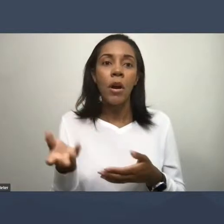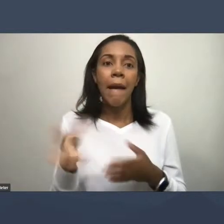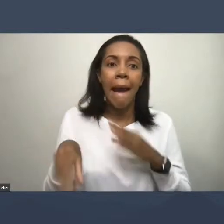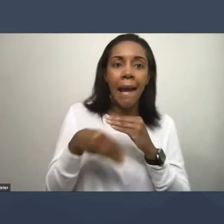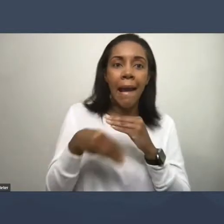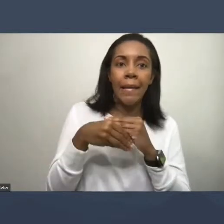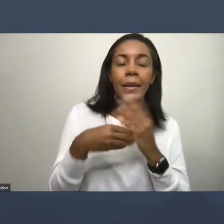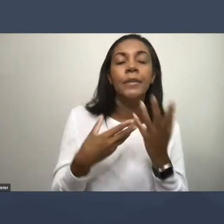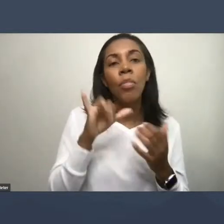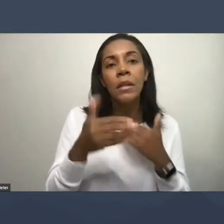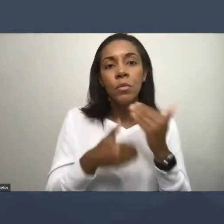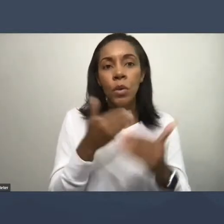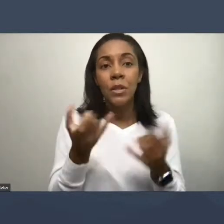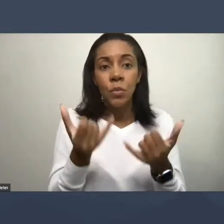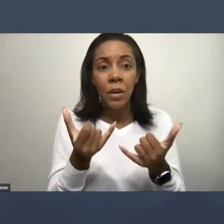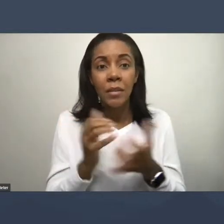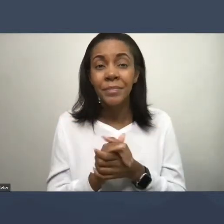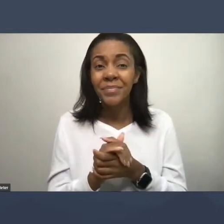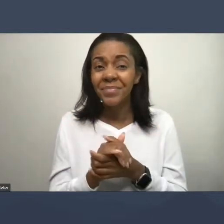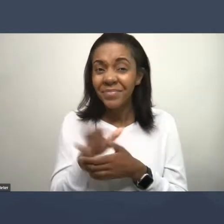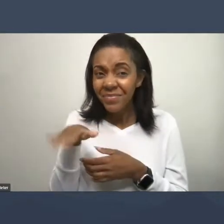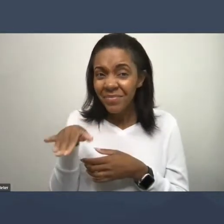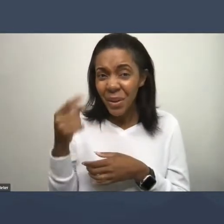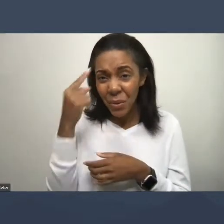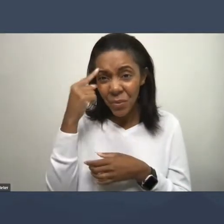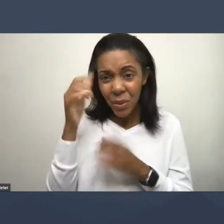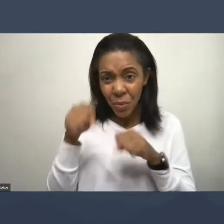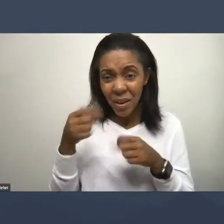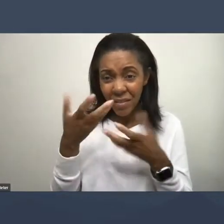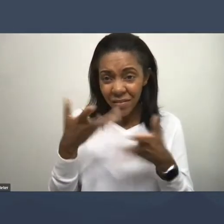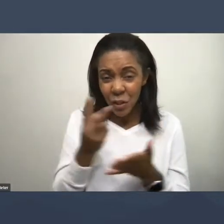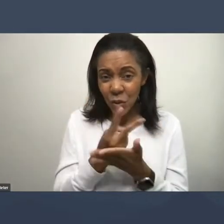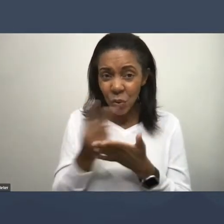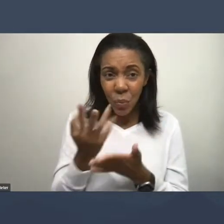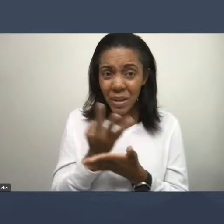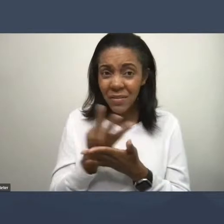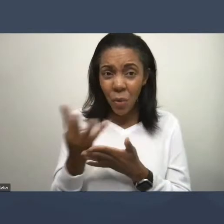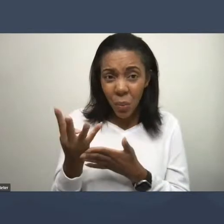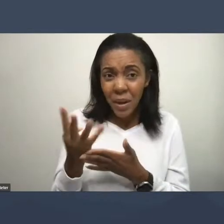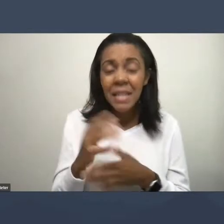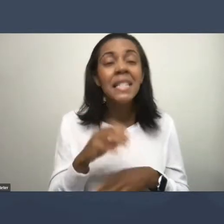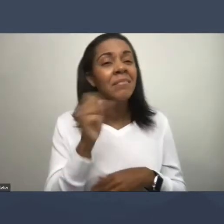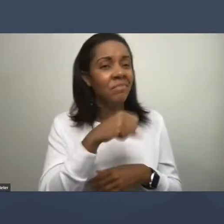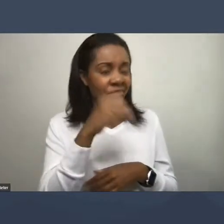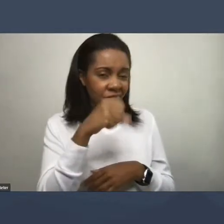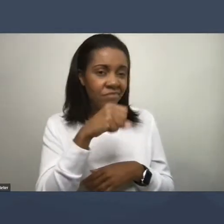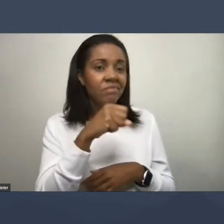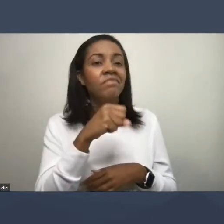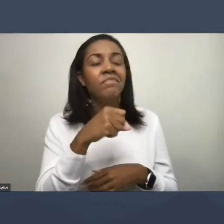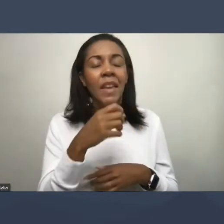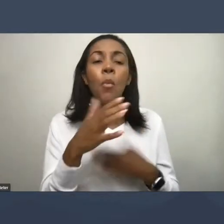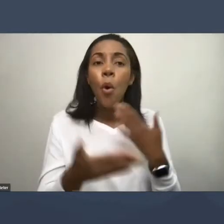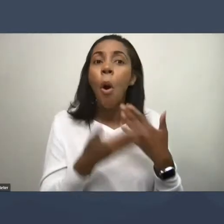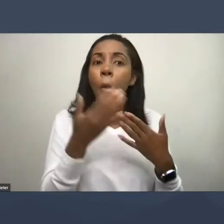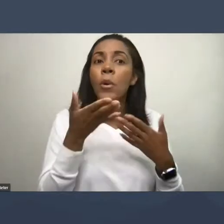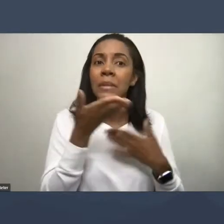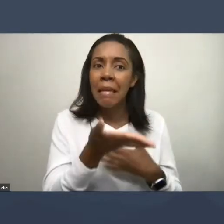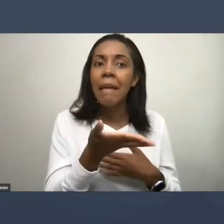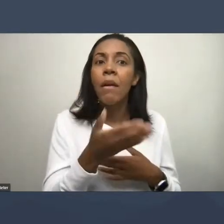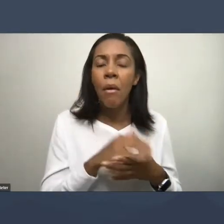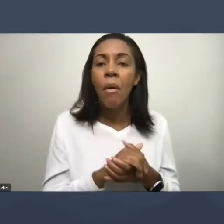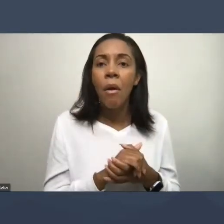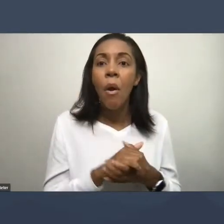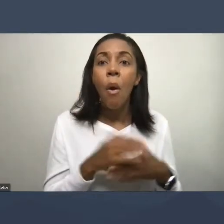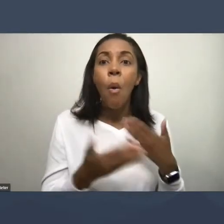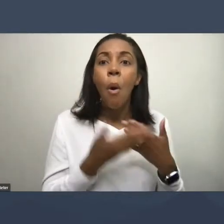now. Do you think you can get it unpacked in 2 weeks or 4 weeks or? Absolutely. We're nearly there, but not,